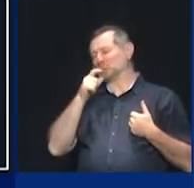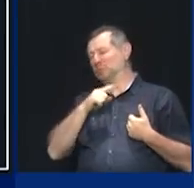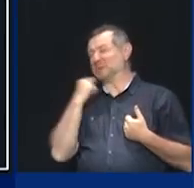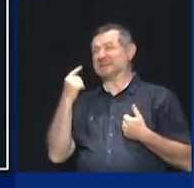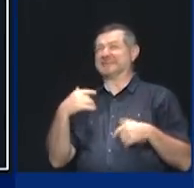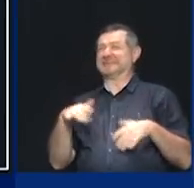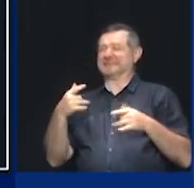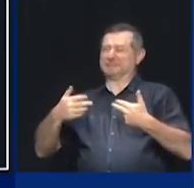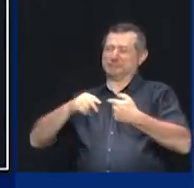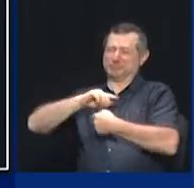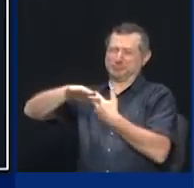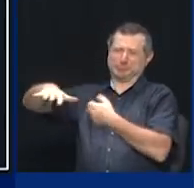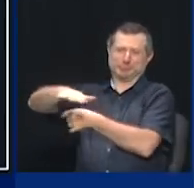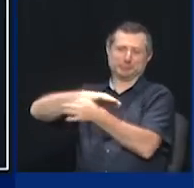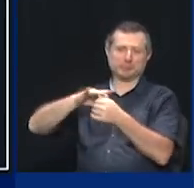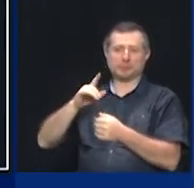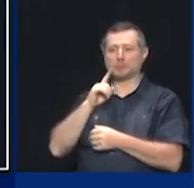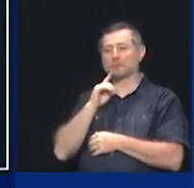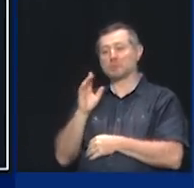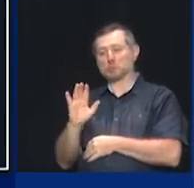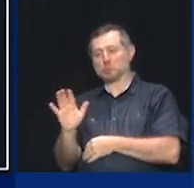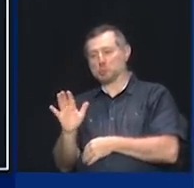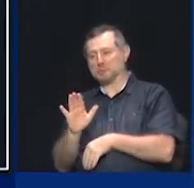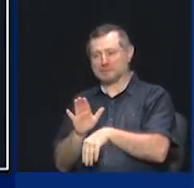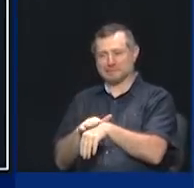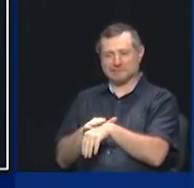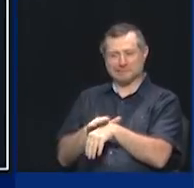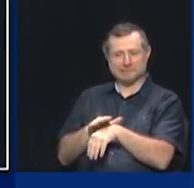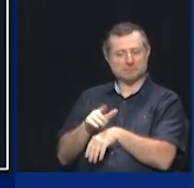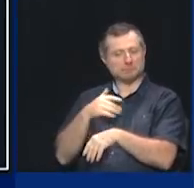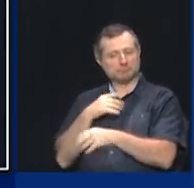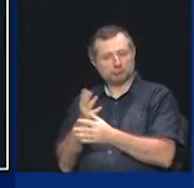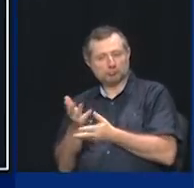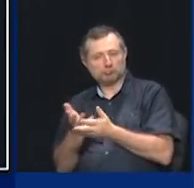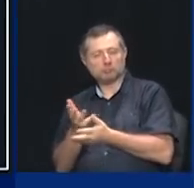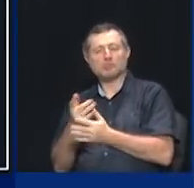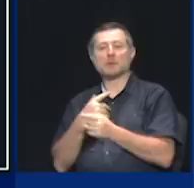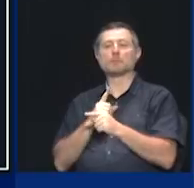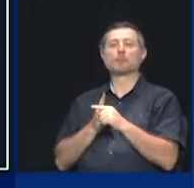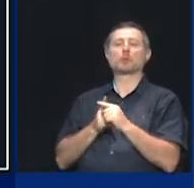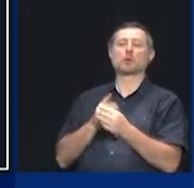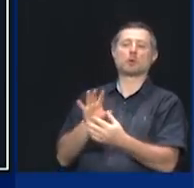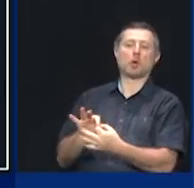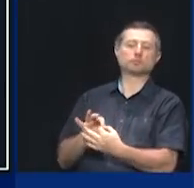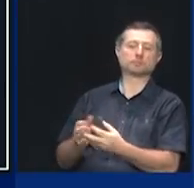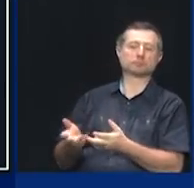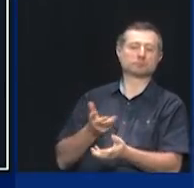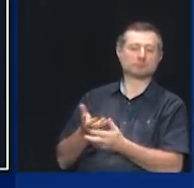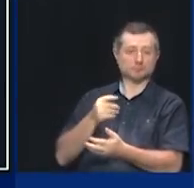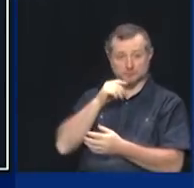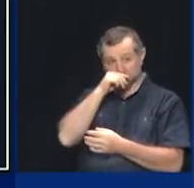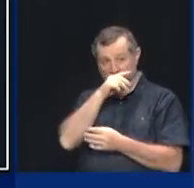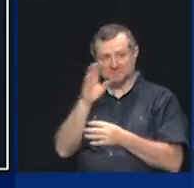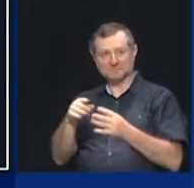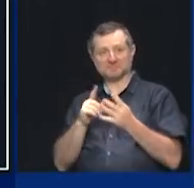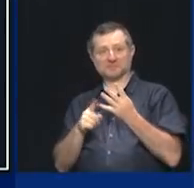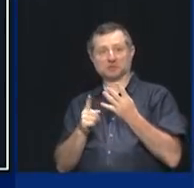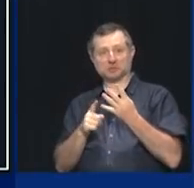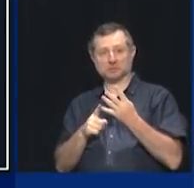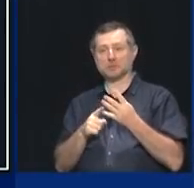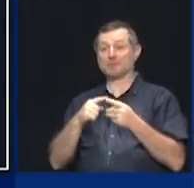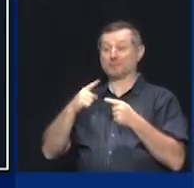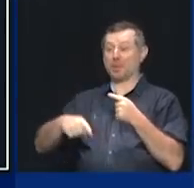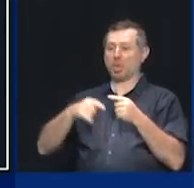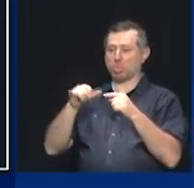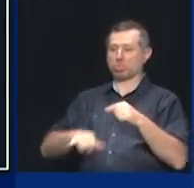it. You have to have a positive that you're applying. We have to break the cycle of the